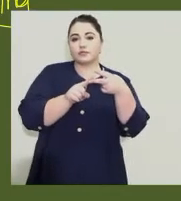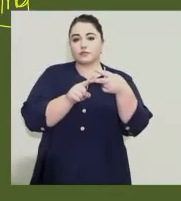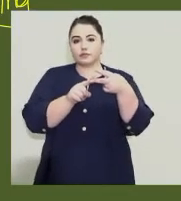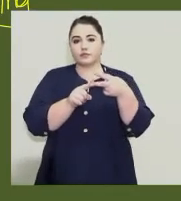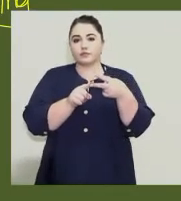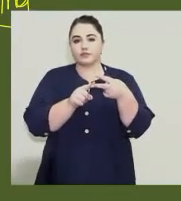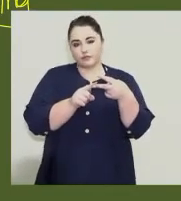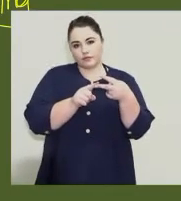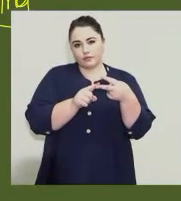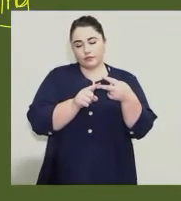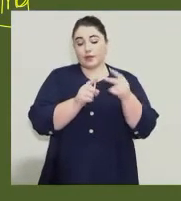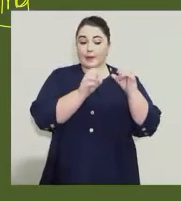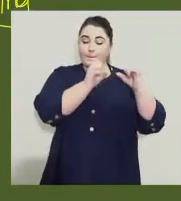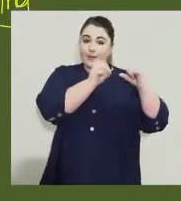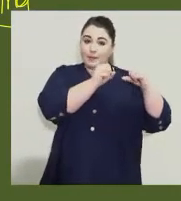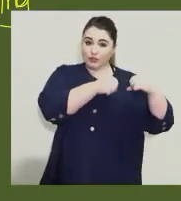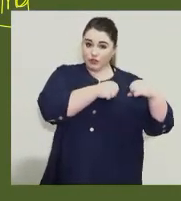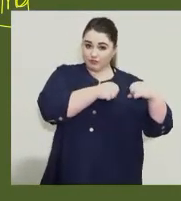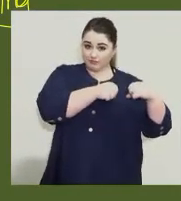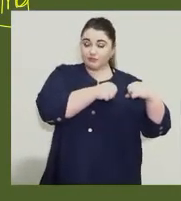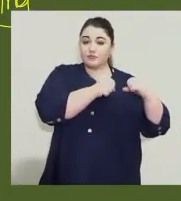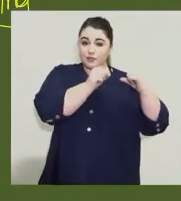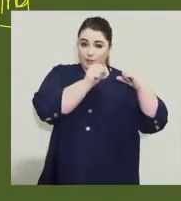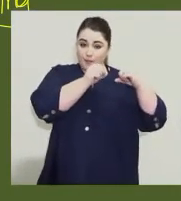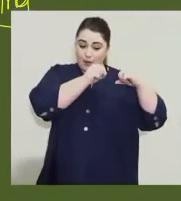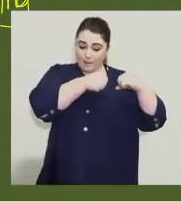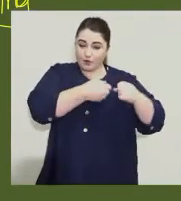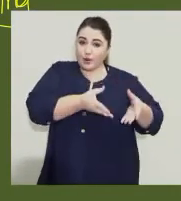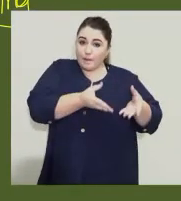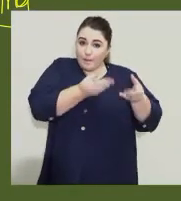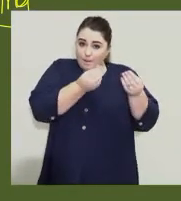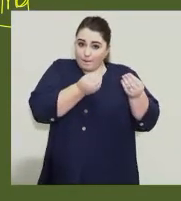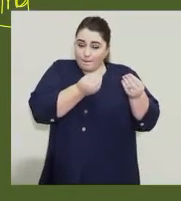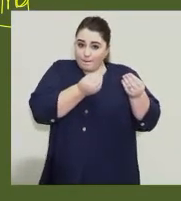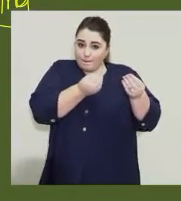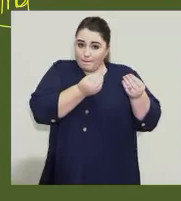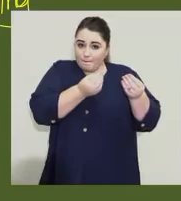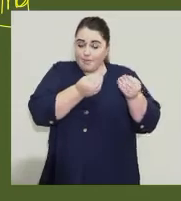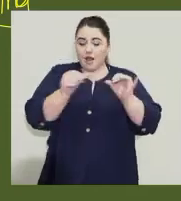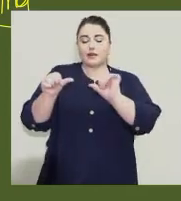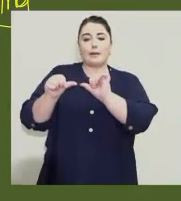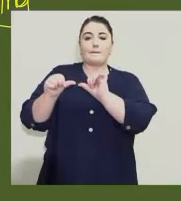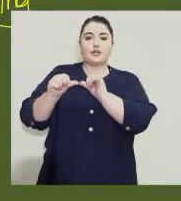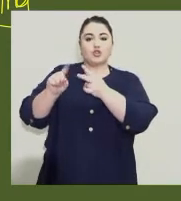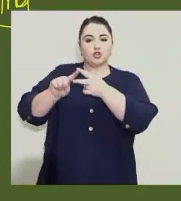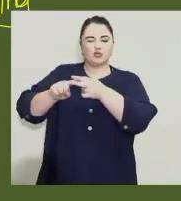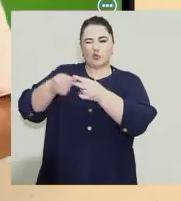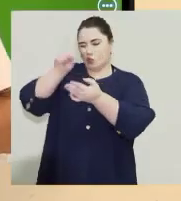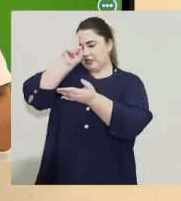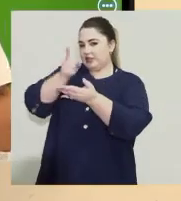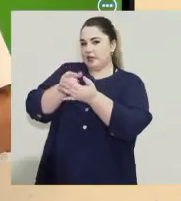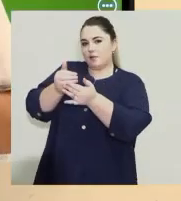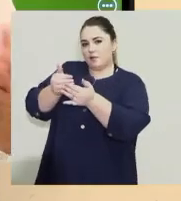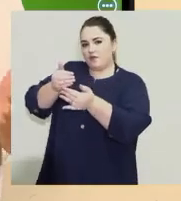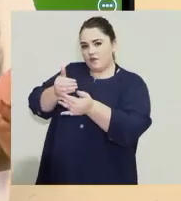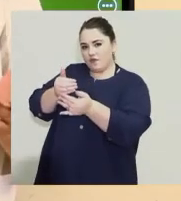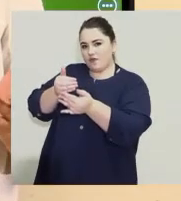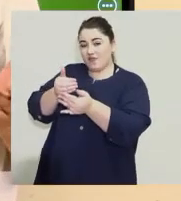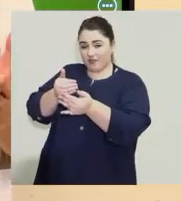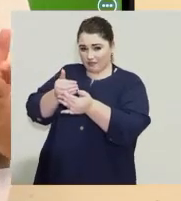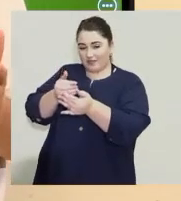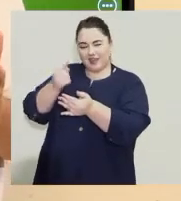Permission was granted, and then the measuring tool was decided upon. Can you think of any